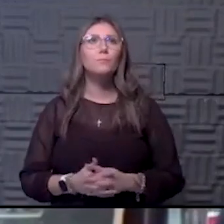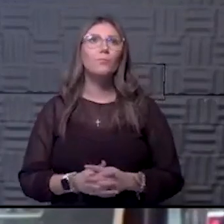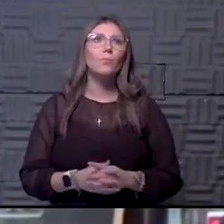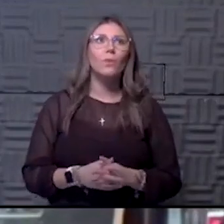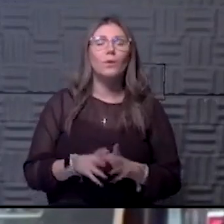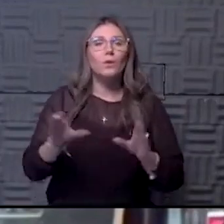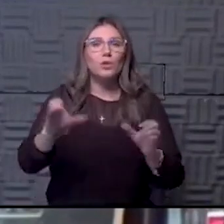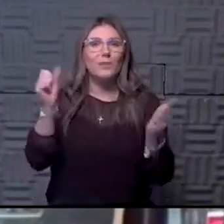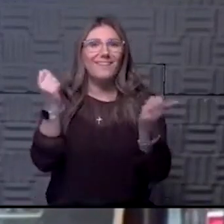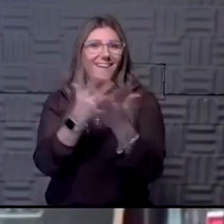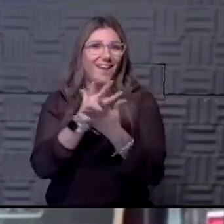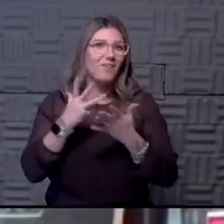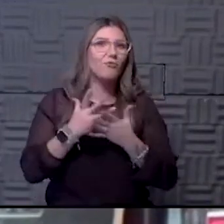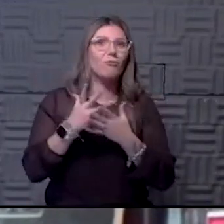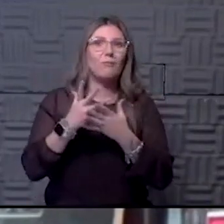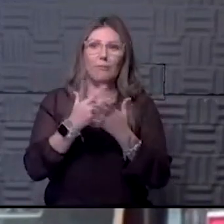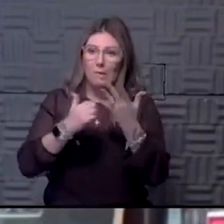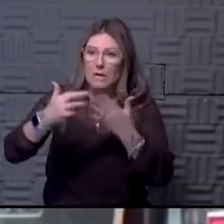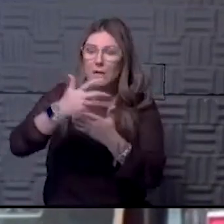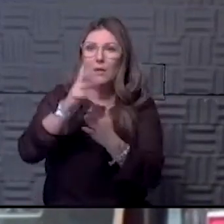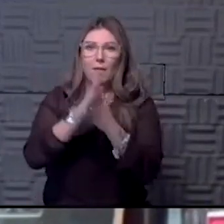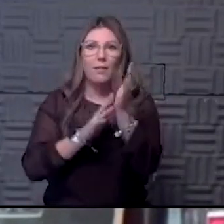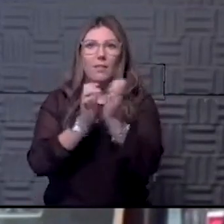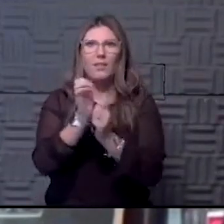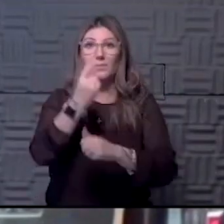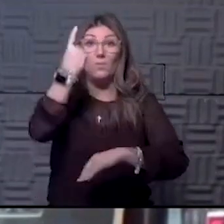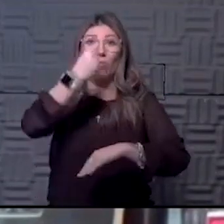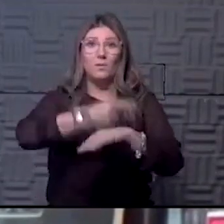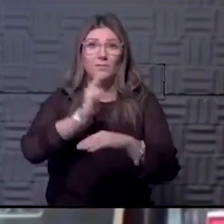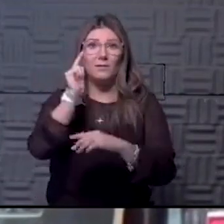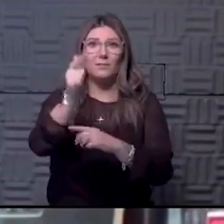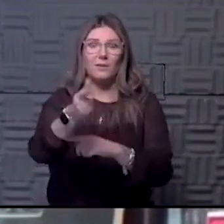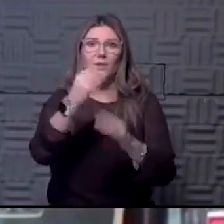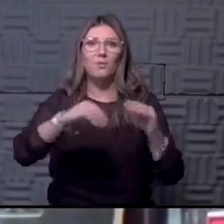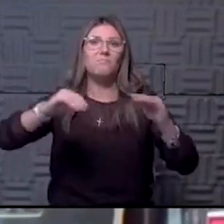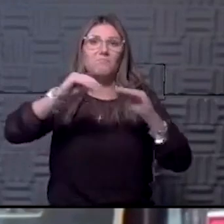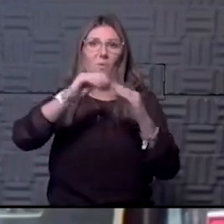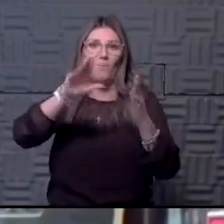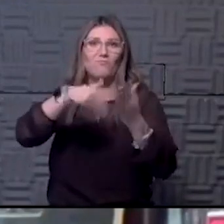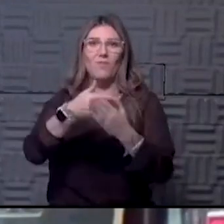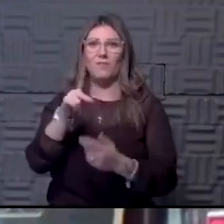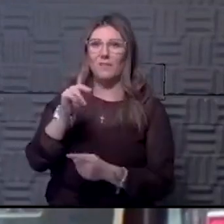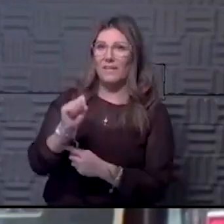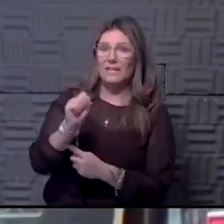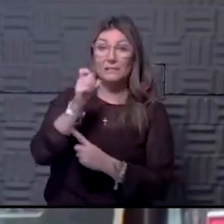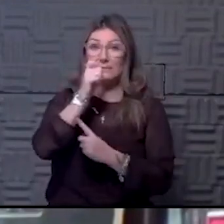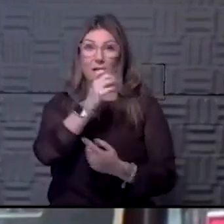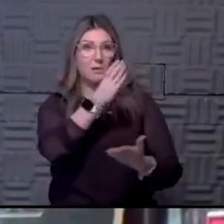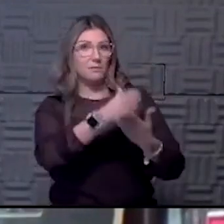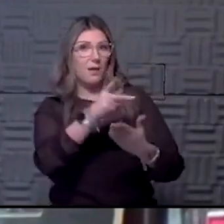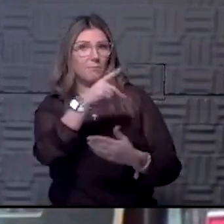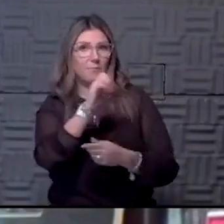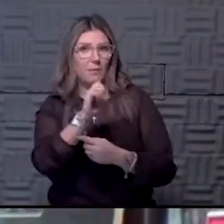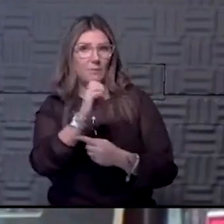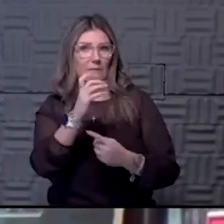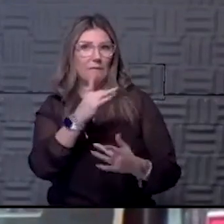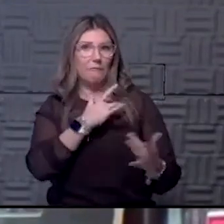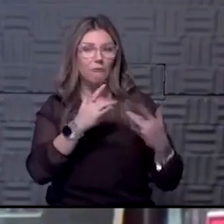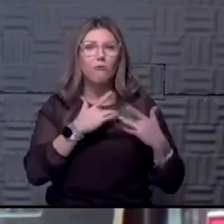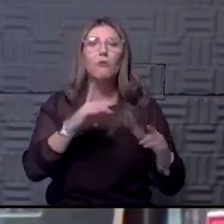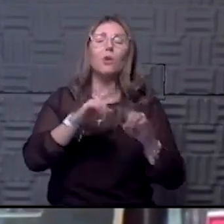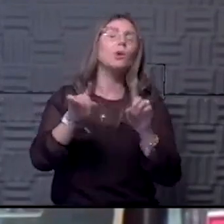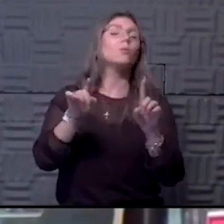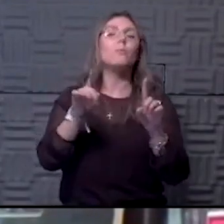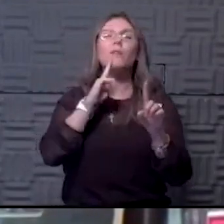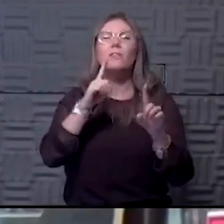doing everything to get gloves. And in fact, a day or so later, more gloves arrived in Kansas. So it hasn't gone away, but that's what we used to be, spending our time on, trying to